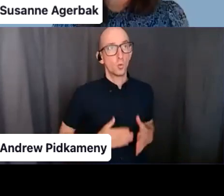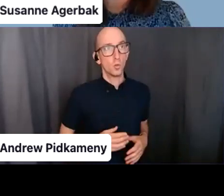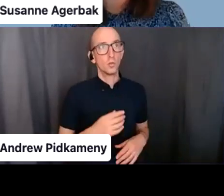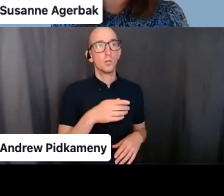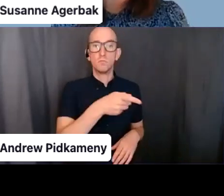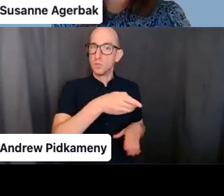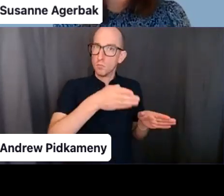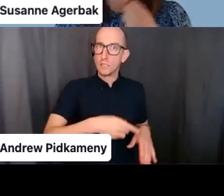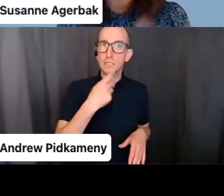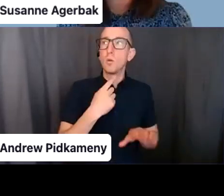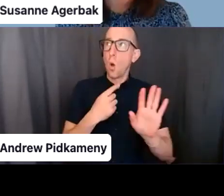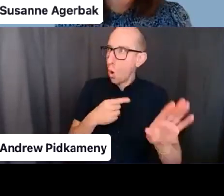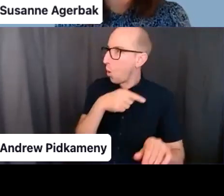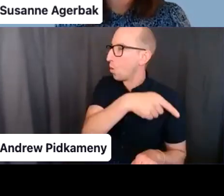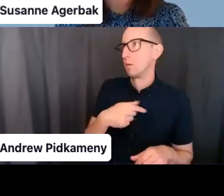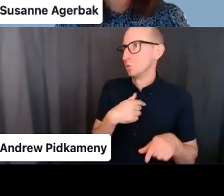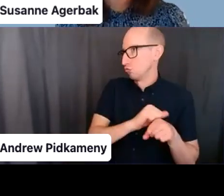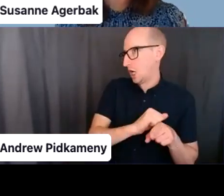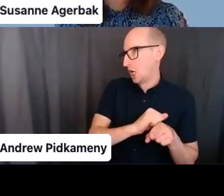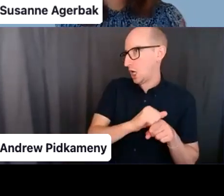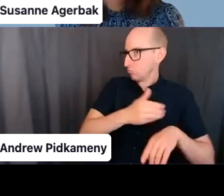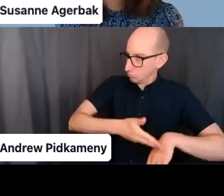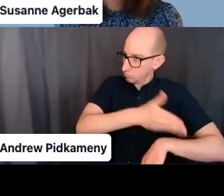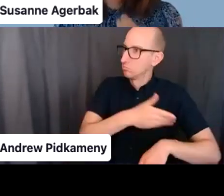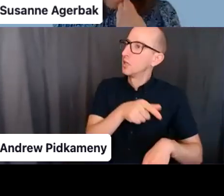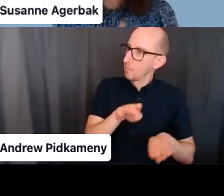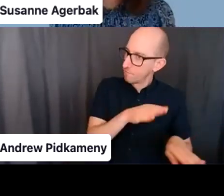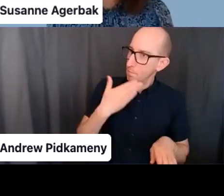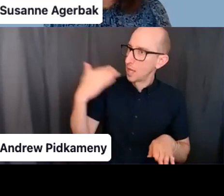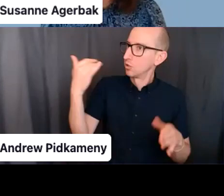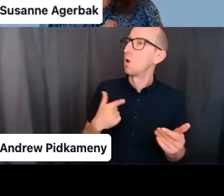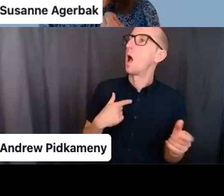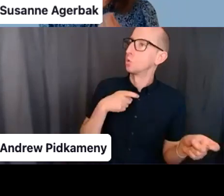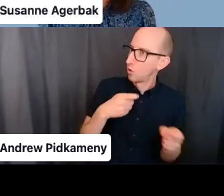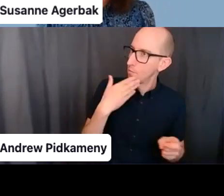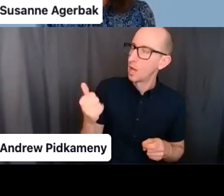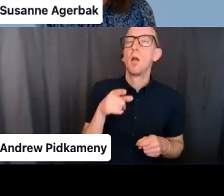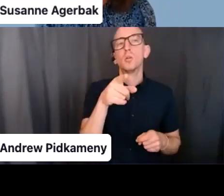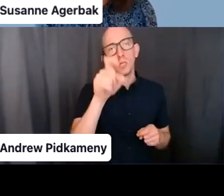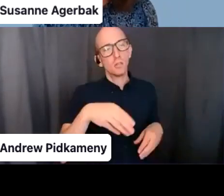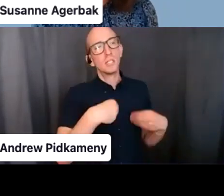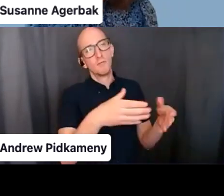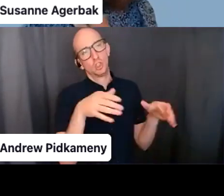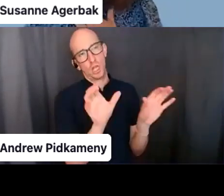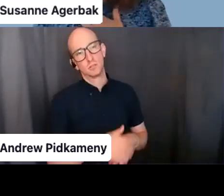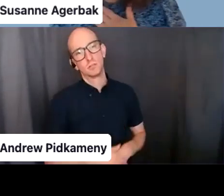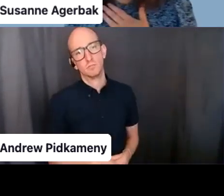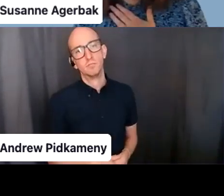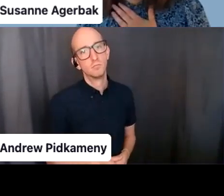training, my dog's better behaved, I will make sure to keep them under control, you're going to need to give them another